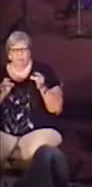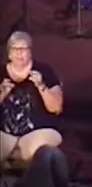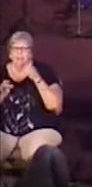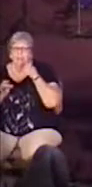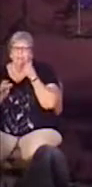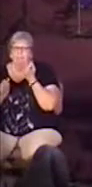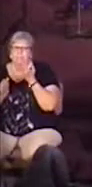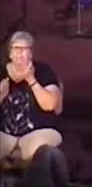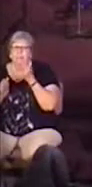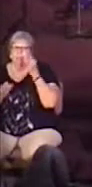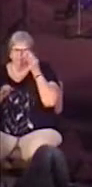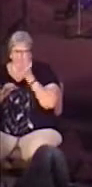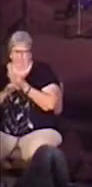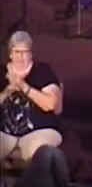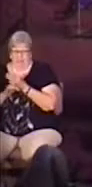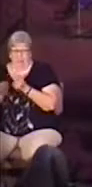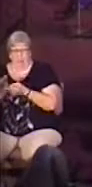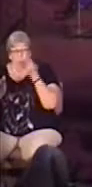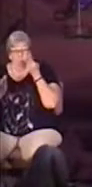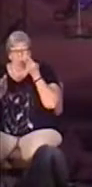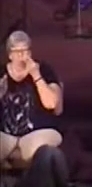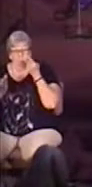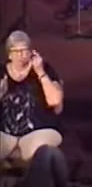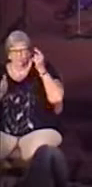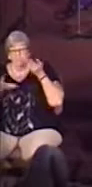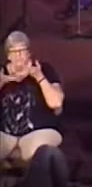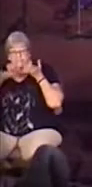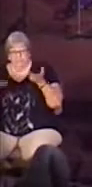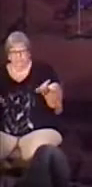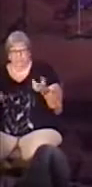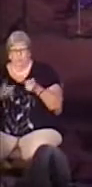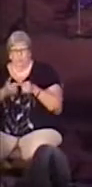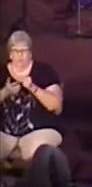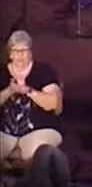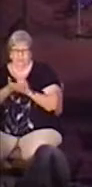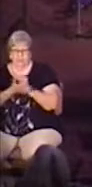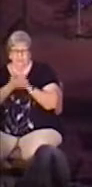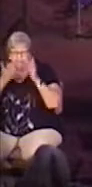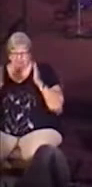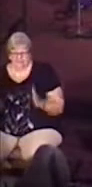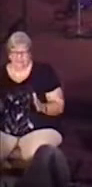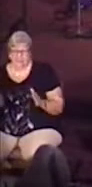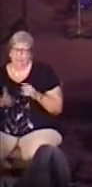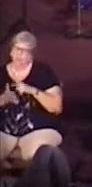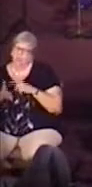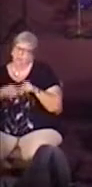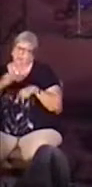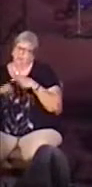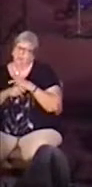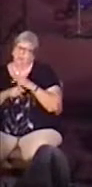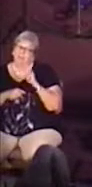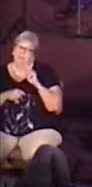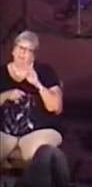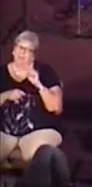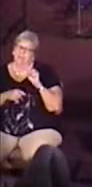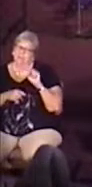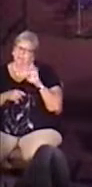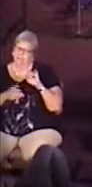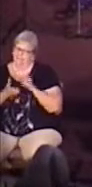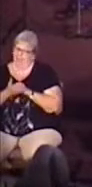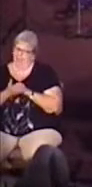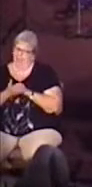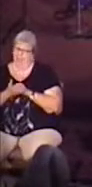this, the faith once delivered to the saints. Now, what kind of tense is that? Is that present